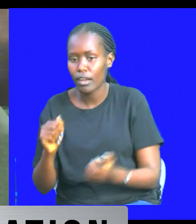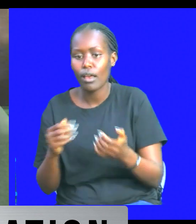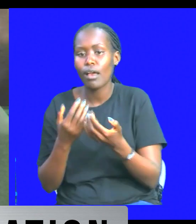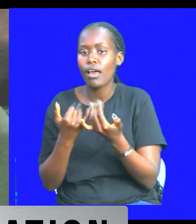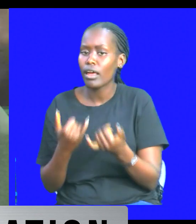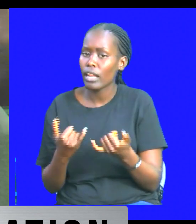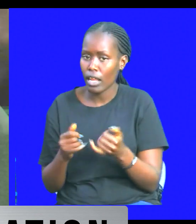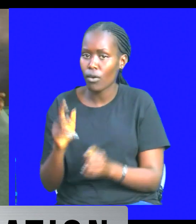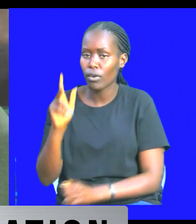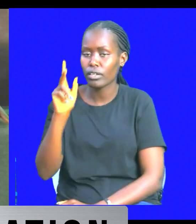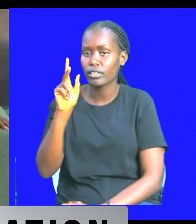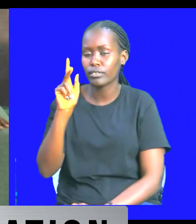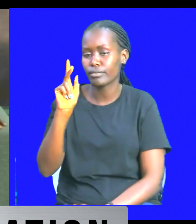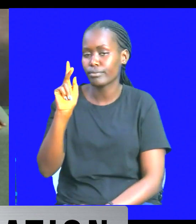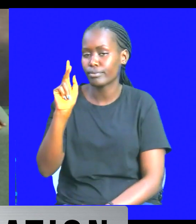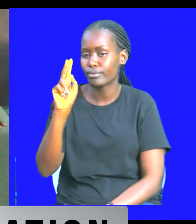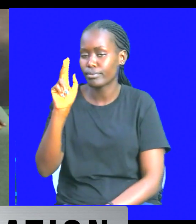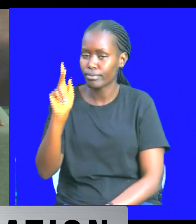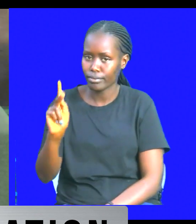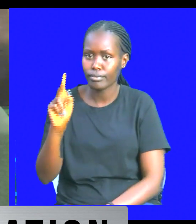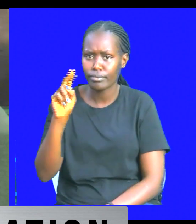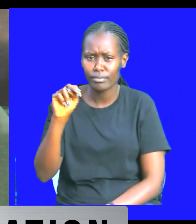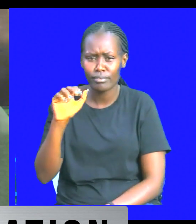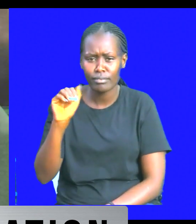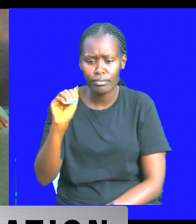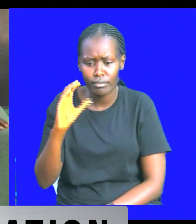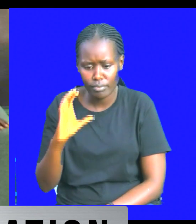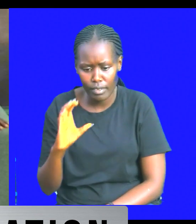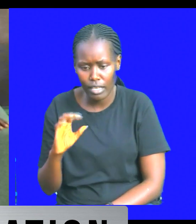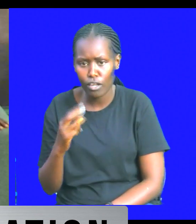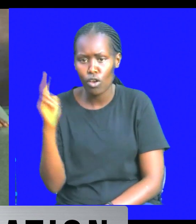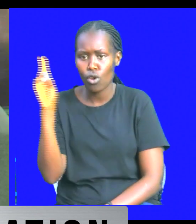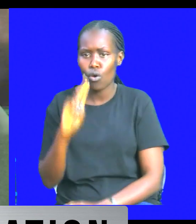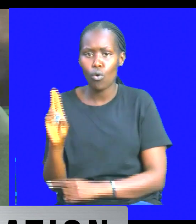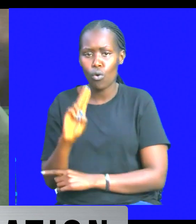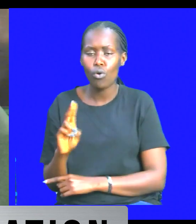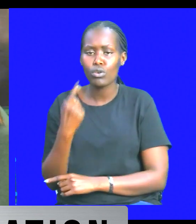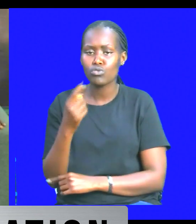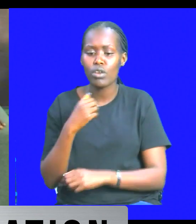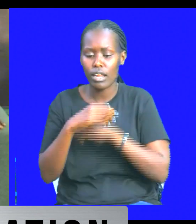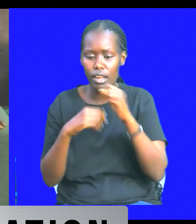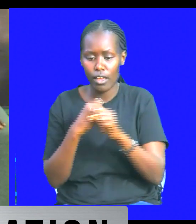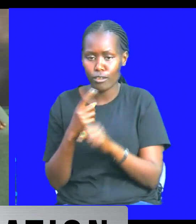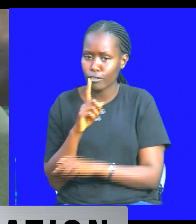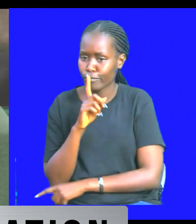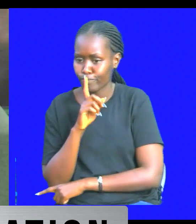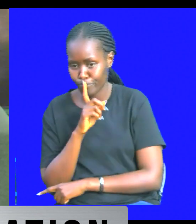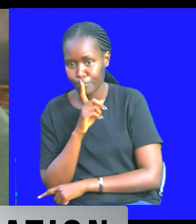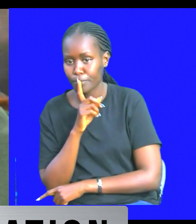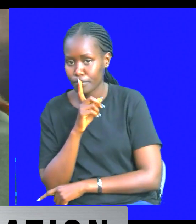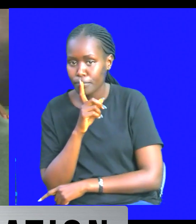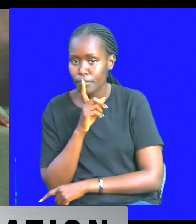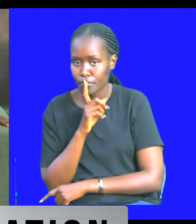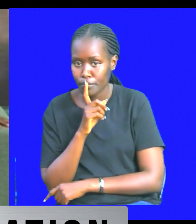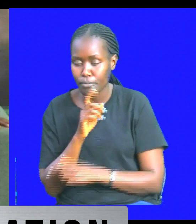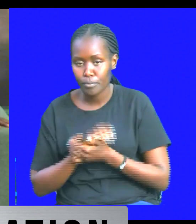in NAC, there was push and pull. Uhuru's 1 year was a bit quiet, and it was still, the bromance